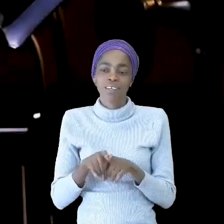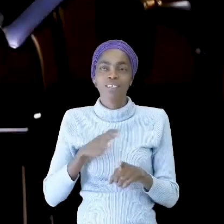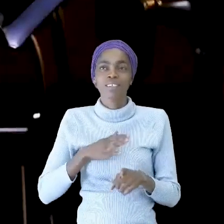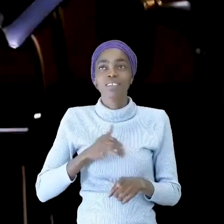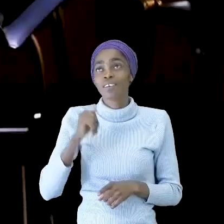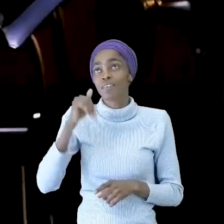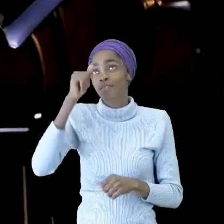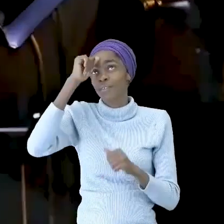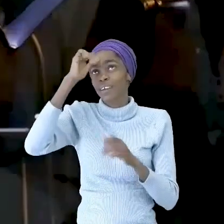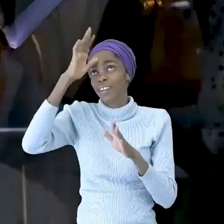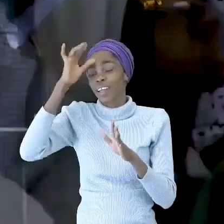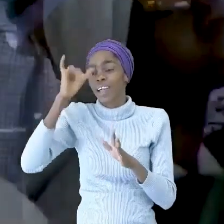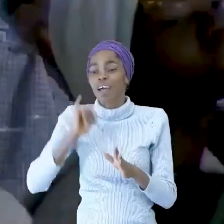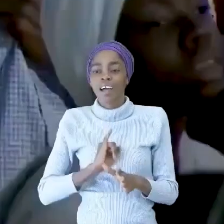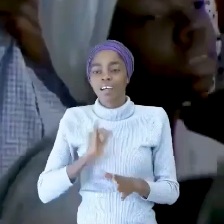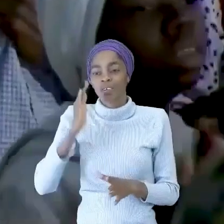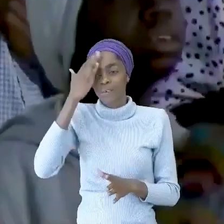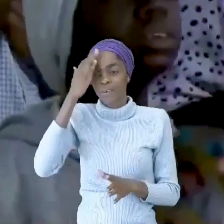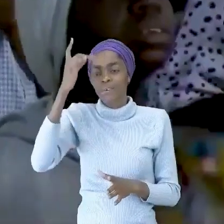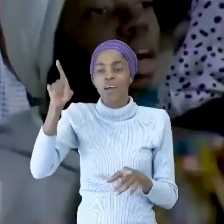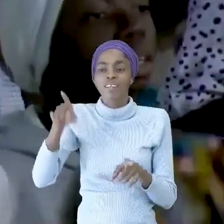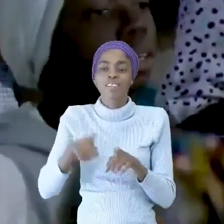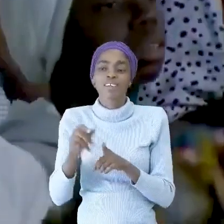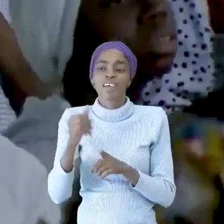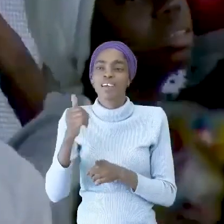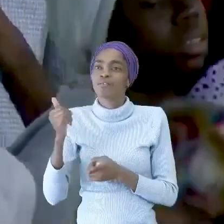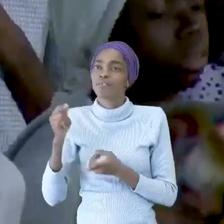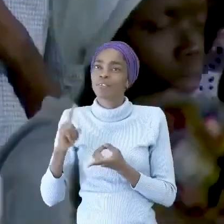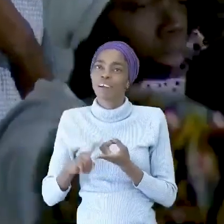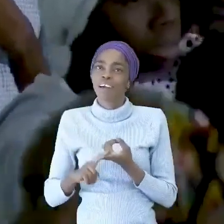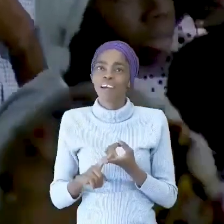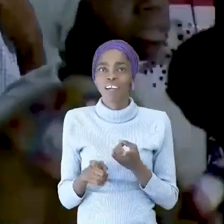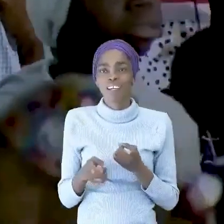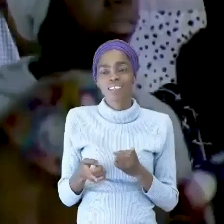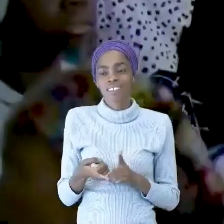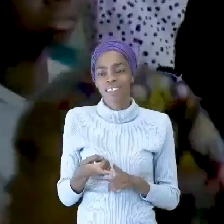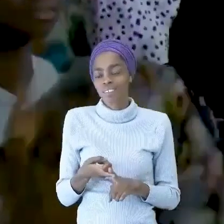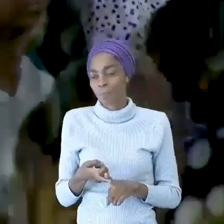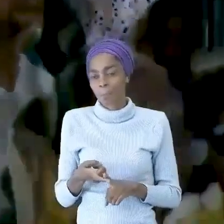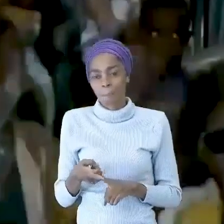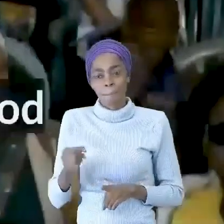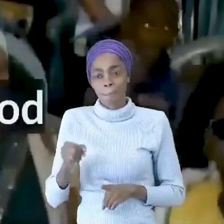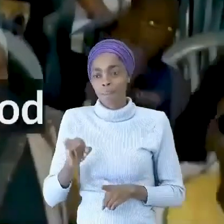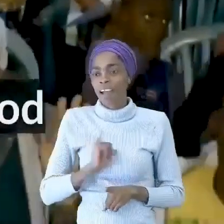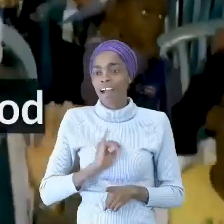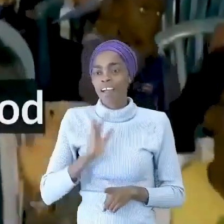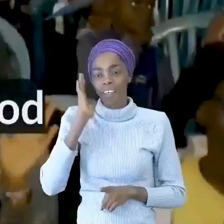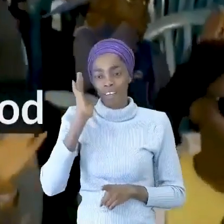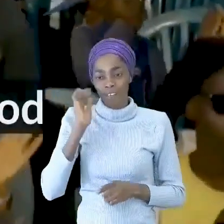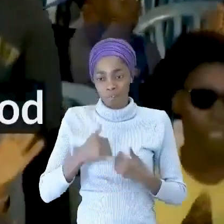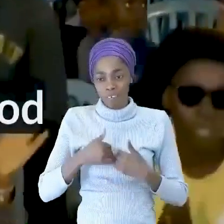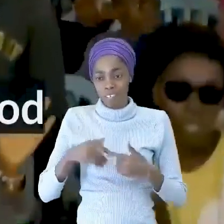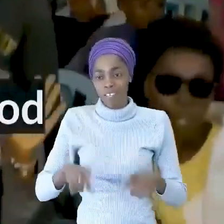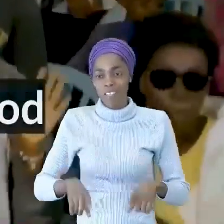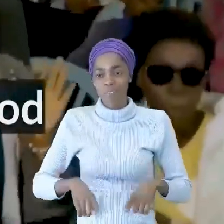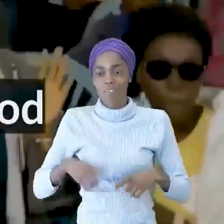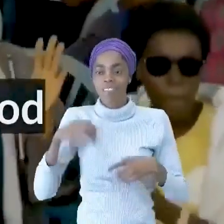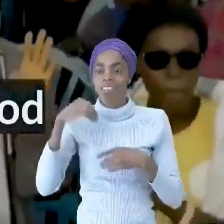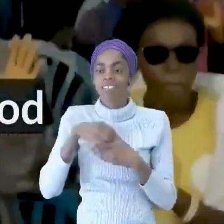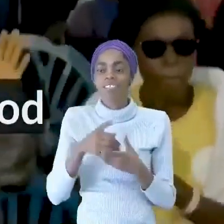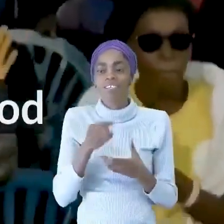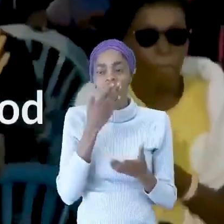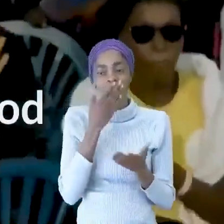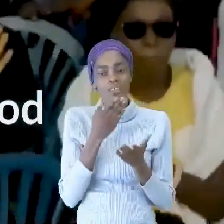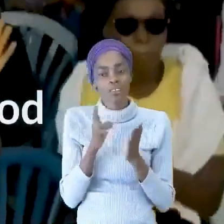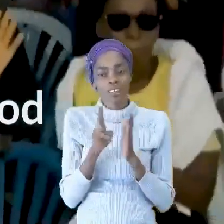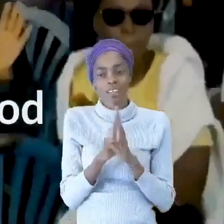father. I've known you as a friend. And I have lived in